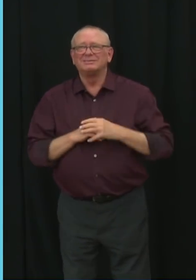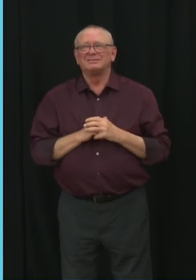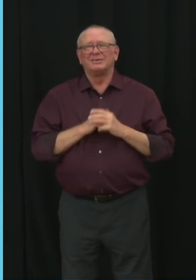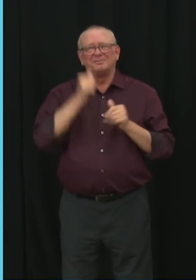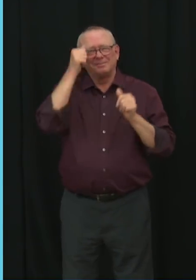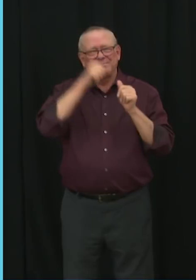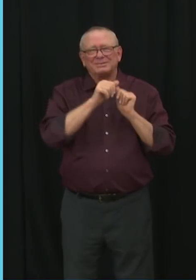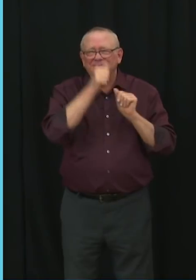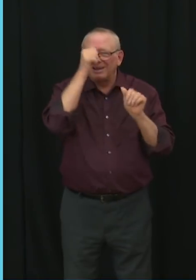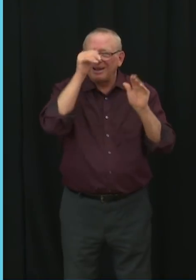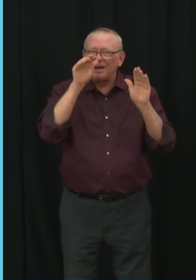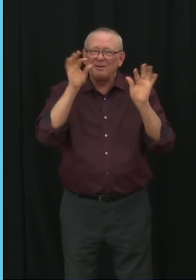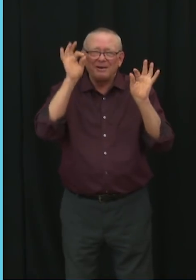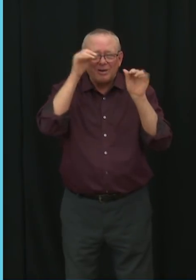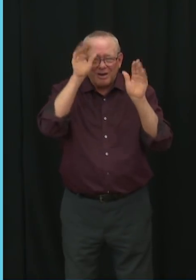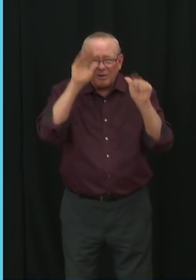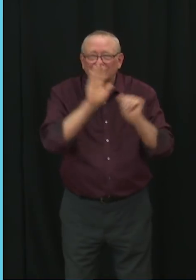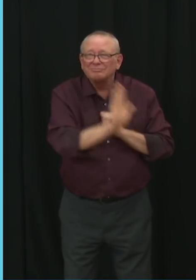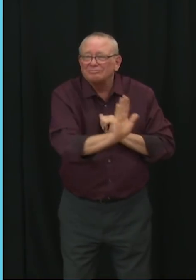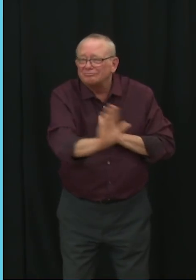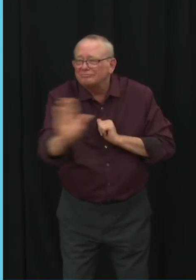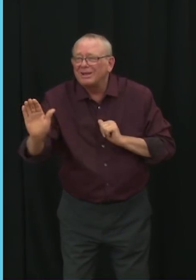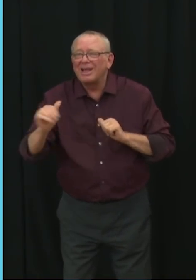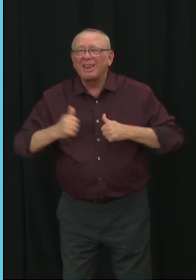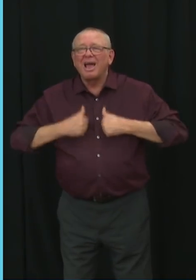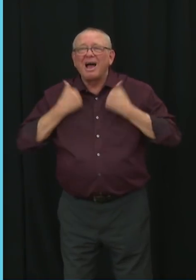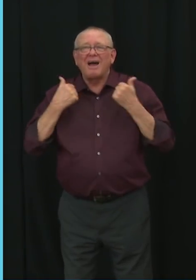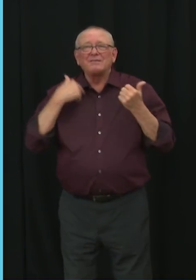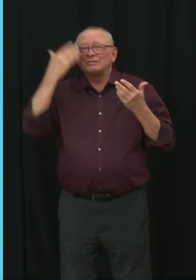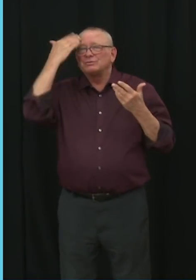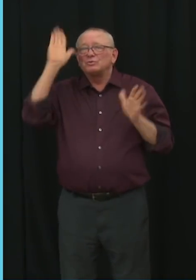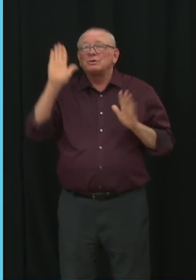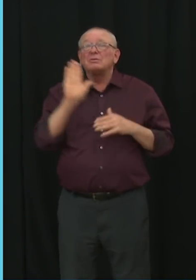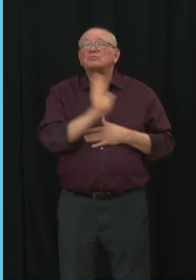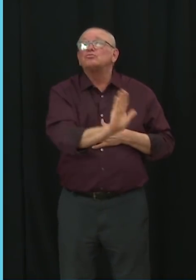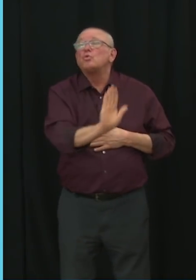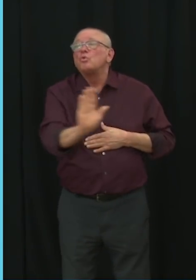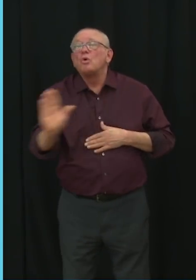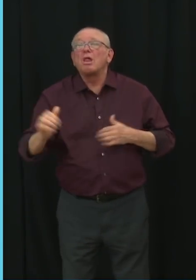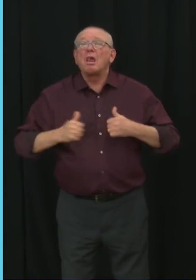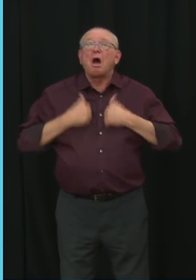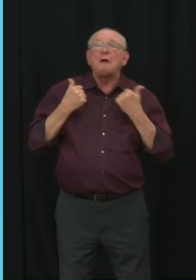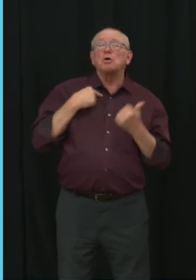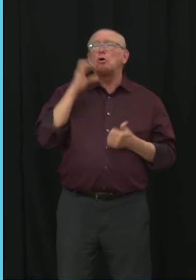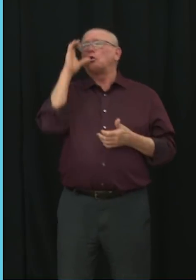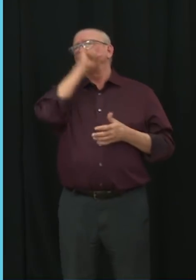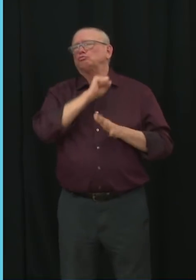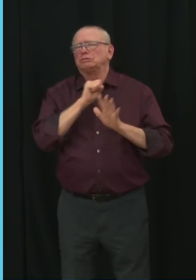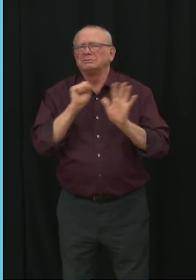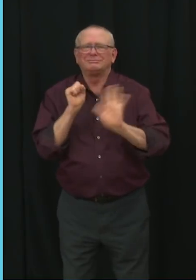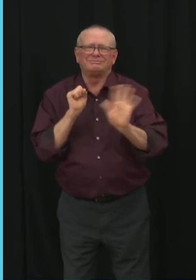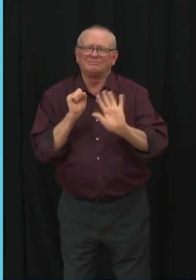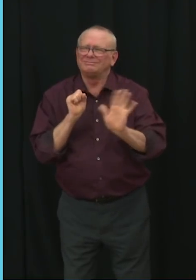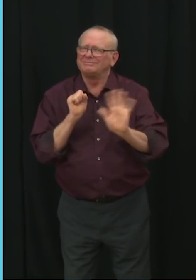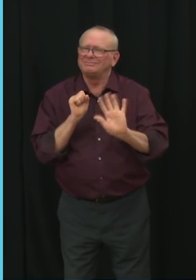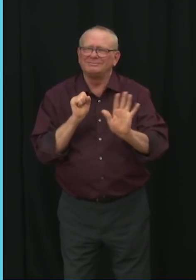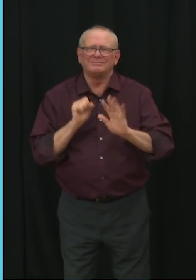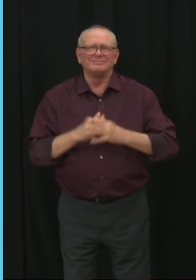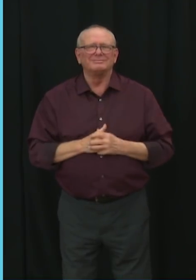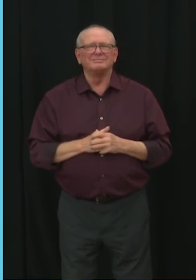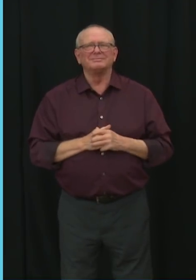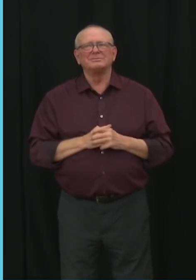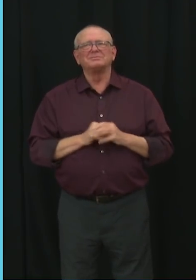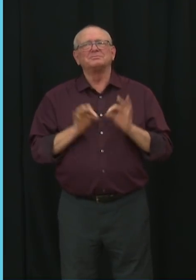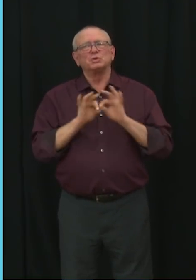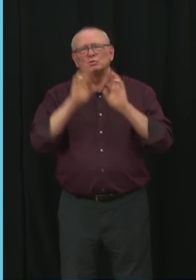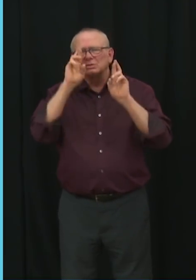If you're not sure what someone is comfortable with, please don't assume. Instead, ask them and respect their choices. This can